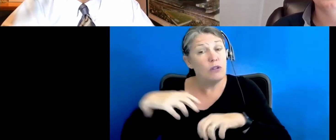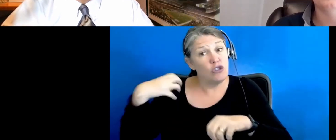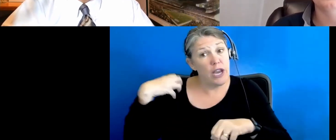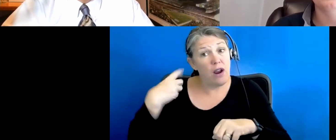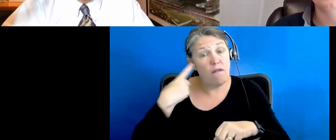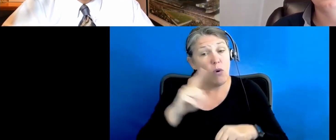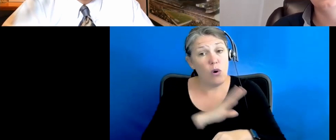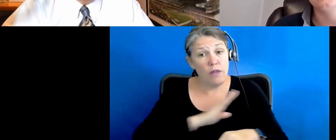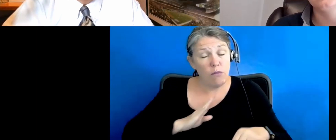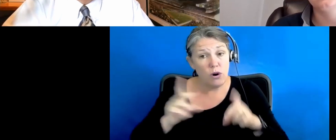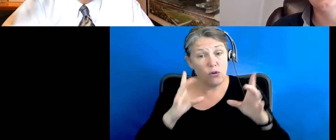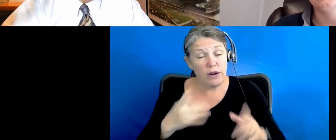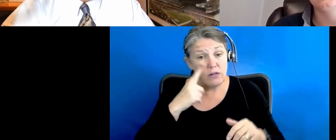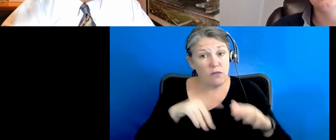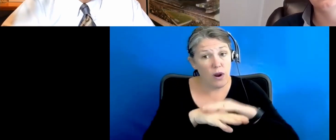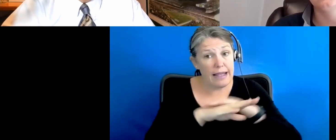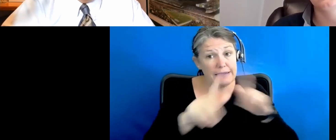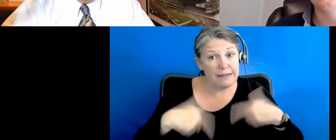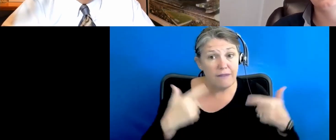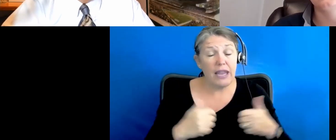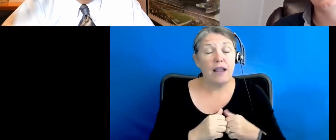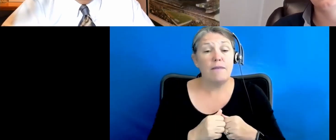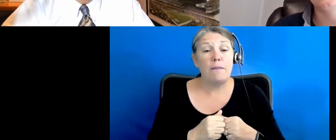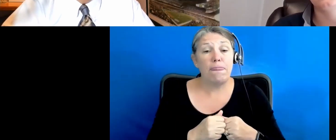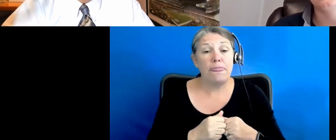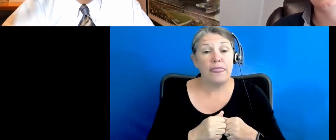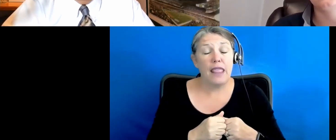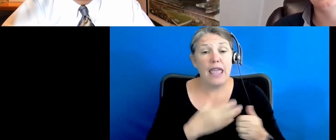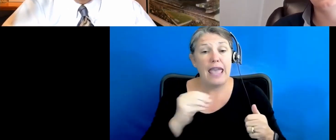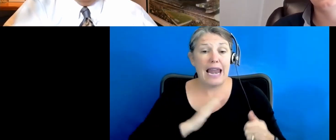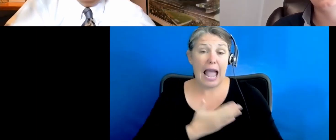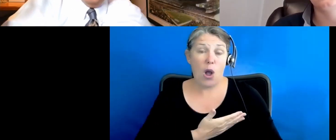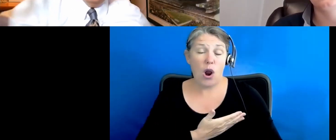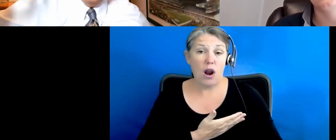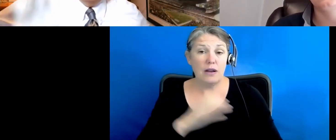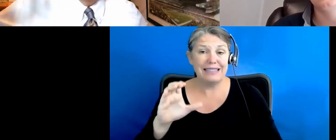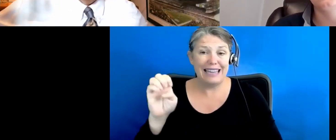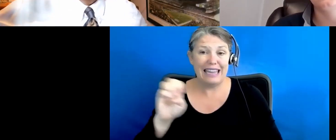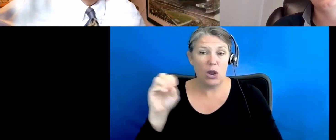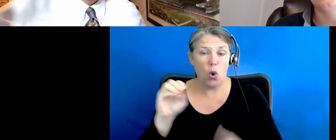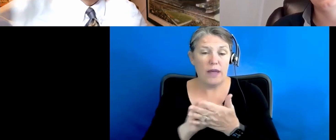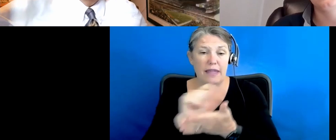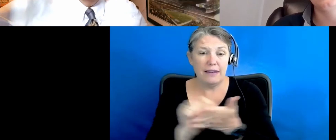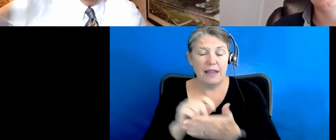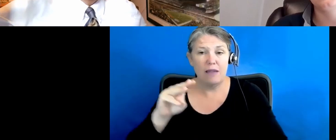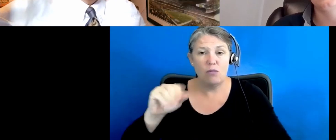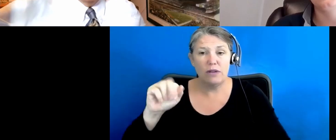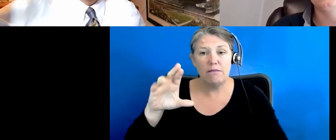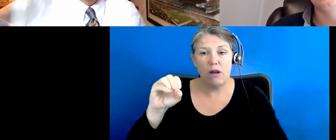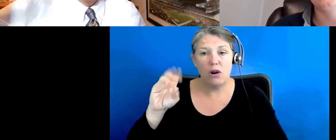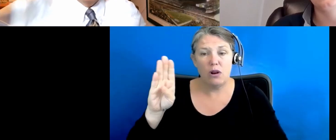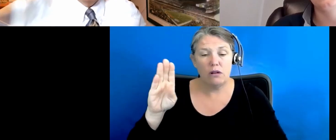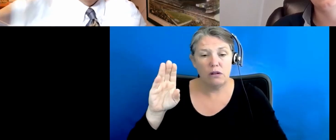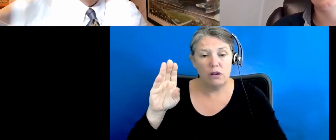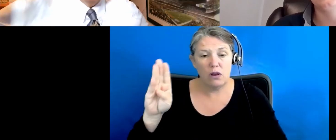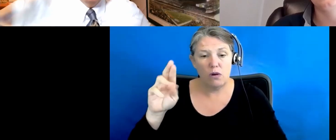the board of directors of Access Living. And our CEO then was Marka Bristow. She had a